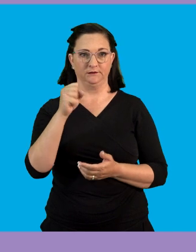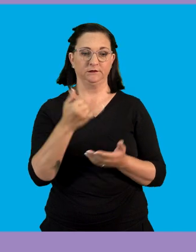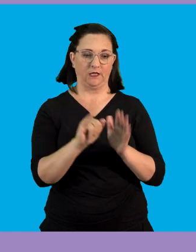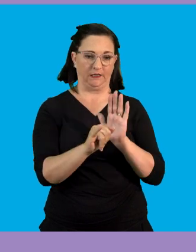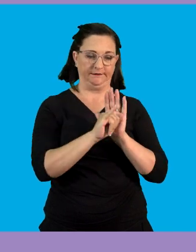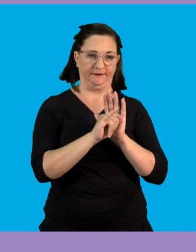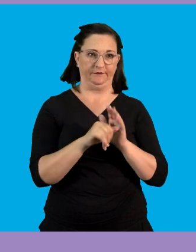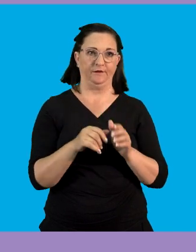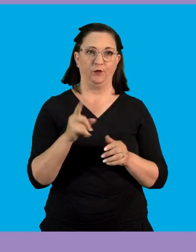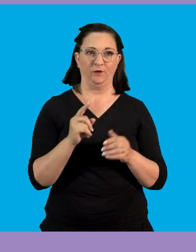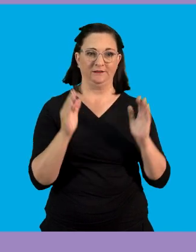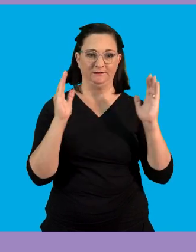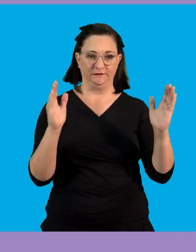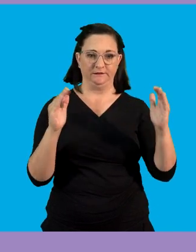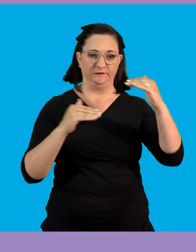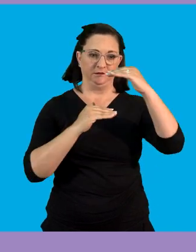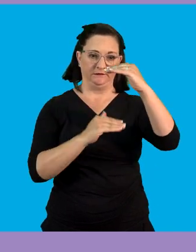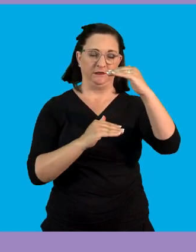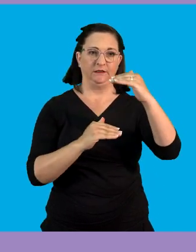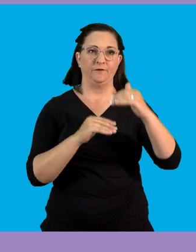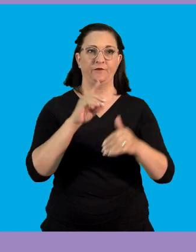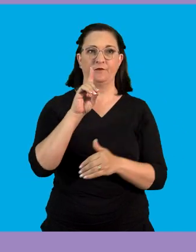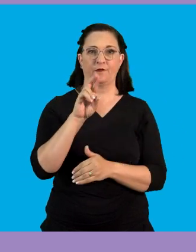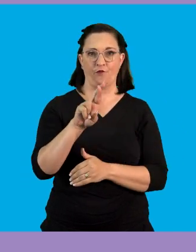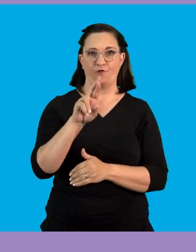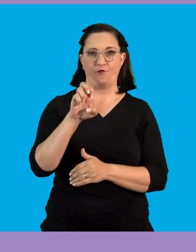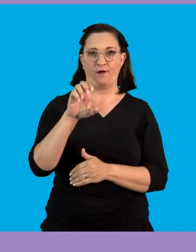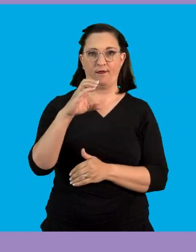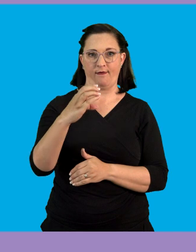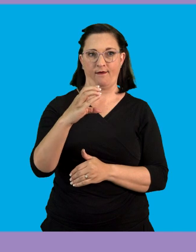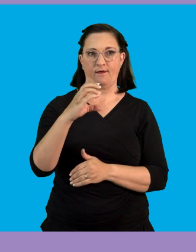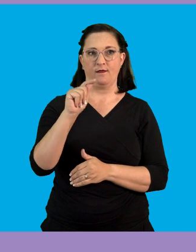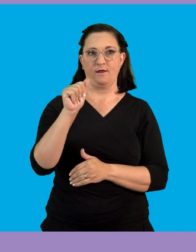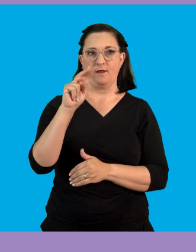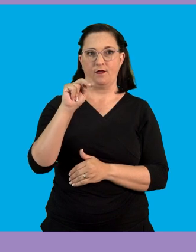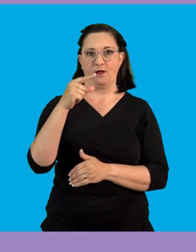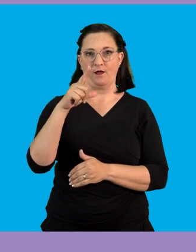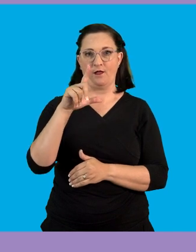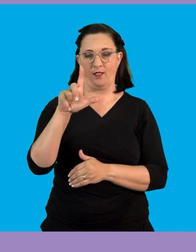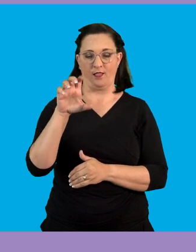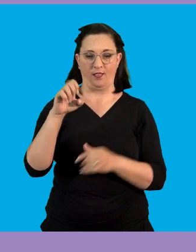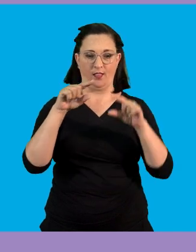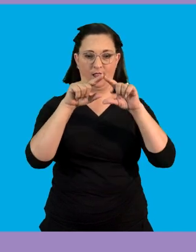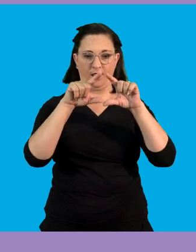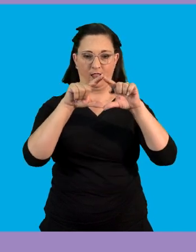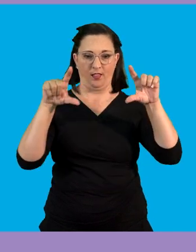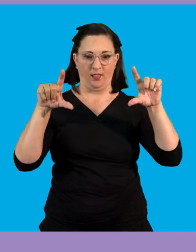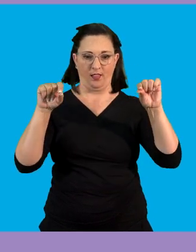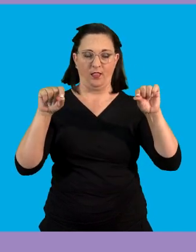The first one is a rectangle, and a rectangle has all